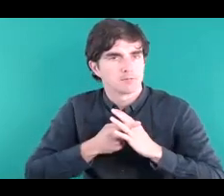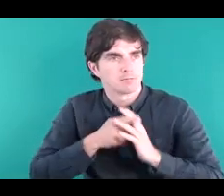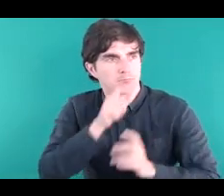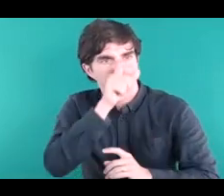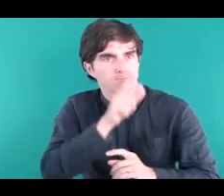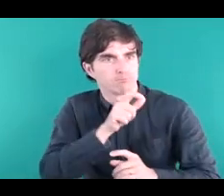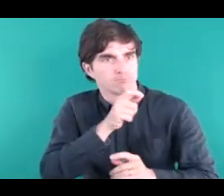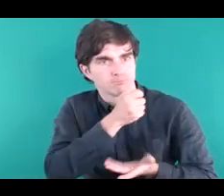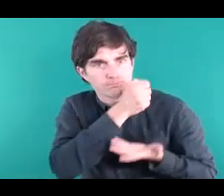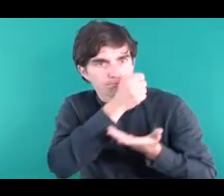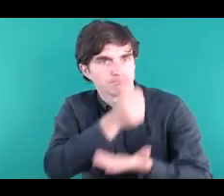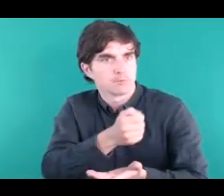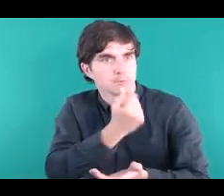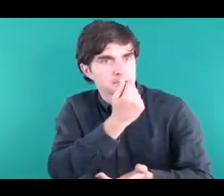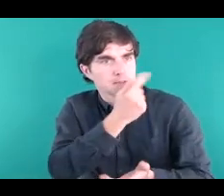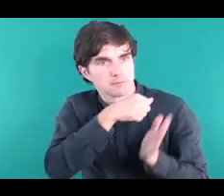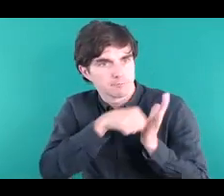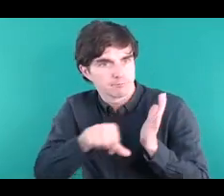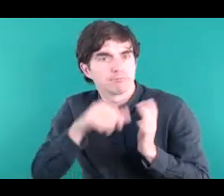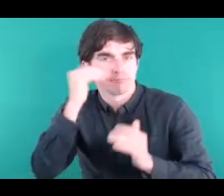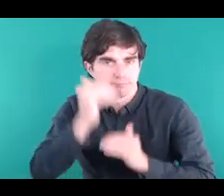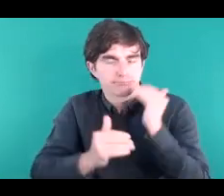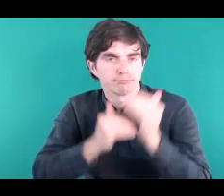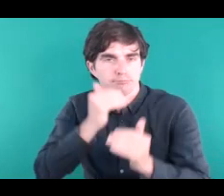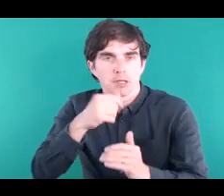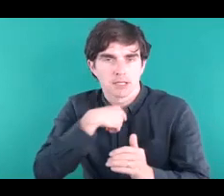March, April, seems like